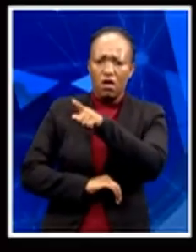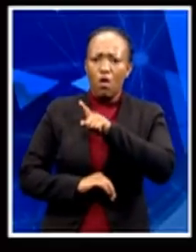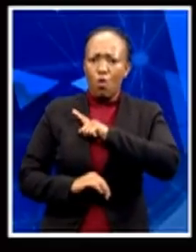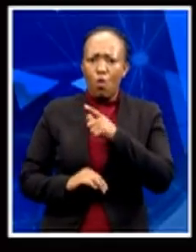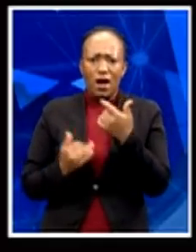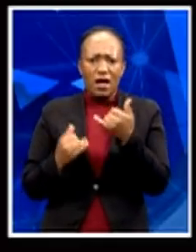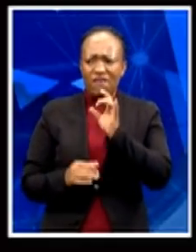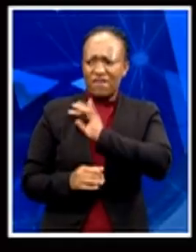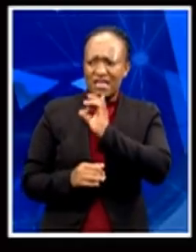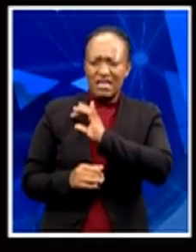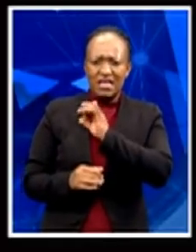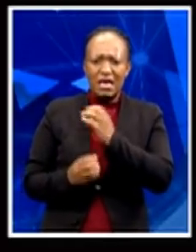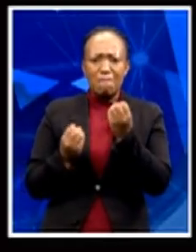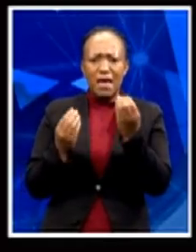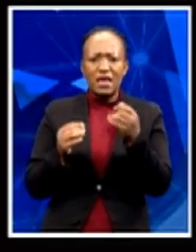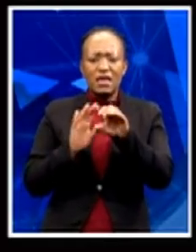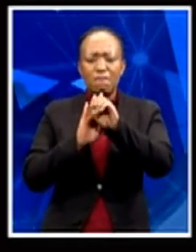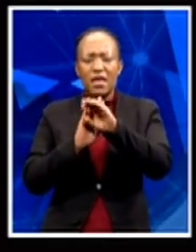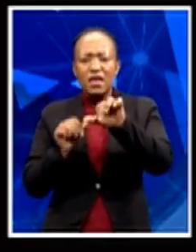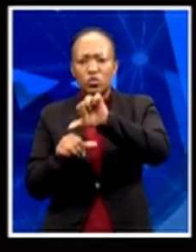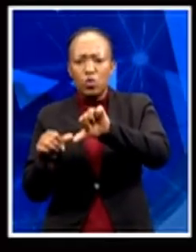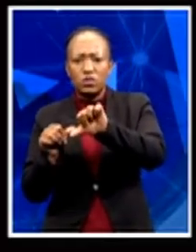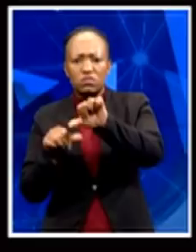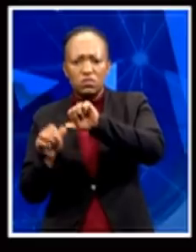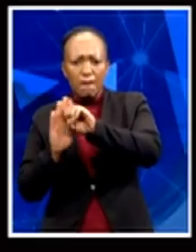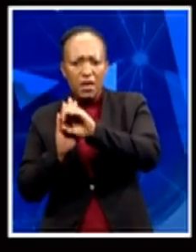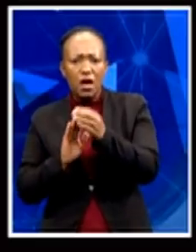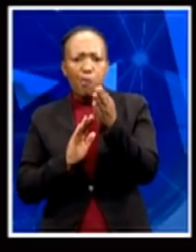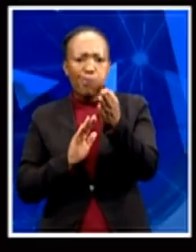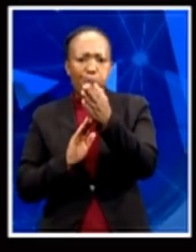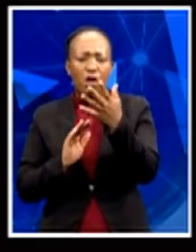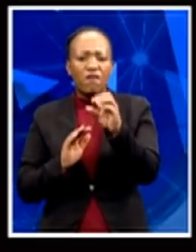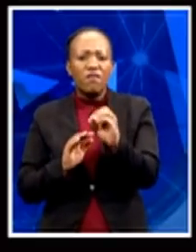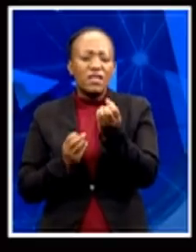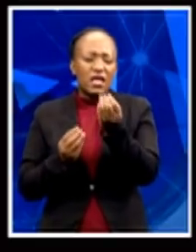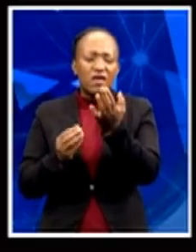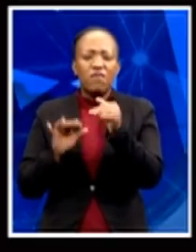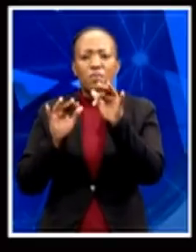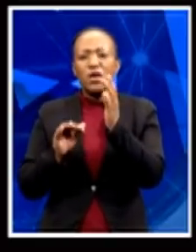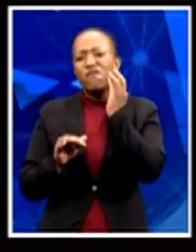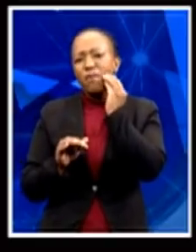media platforms that are full of giving people information that may not necessarily